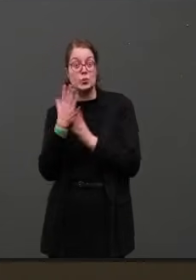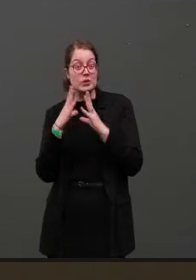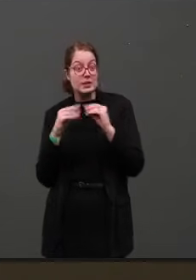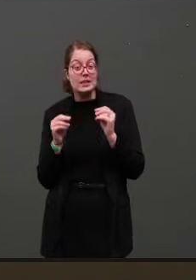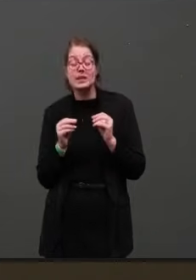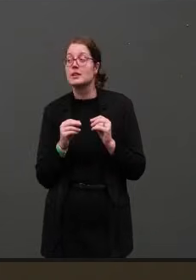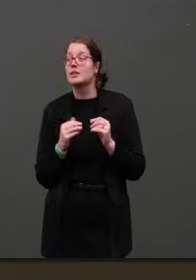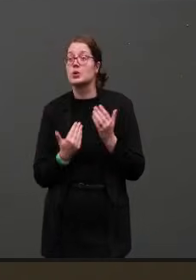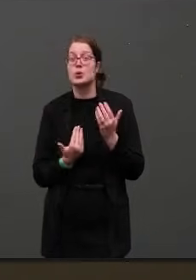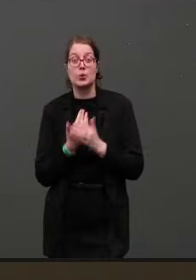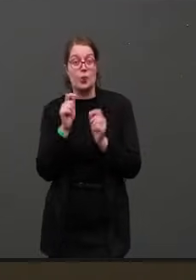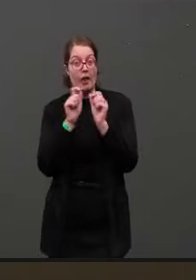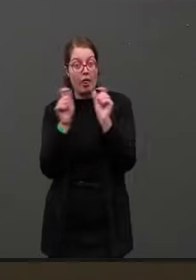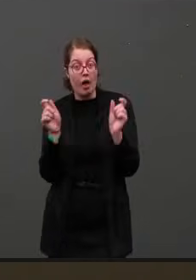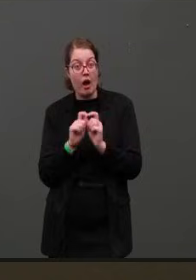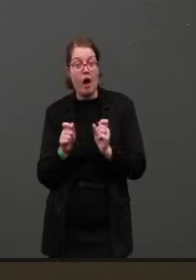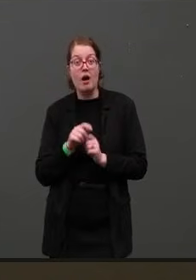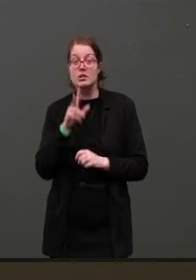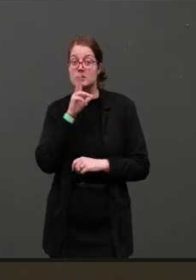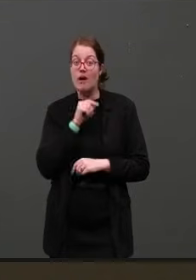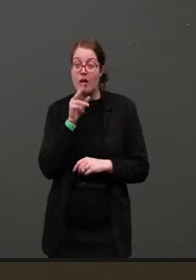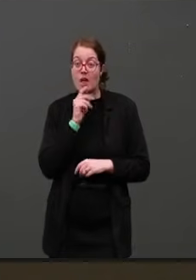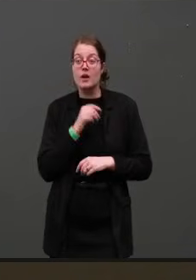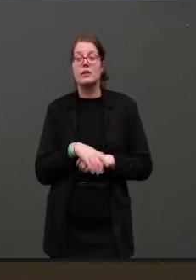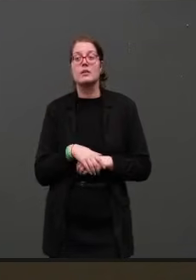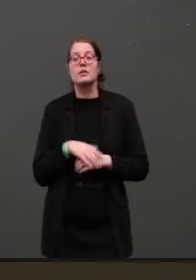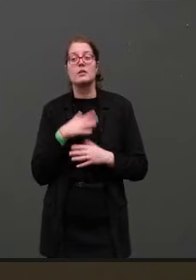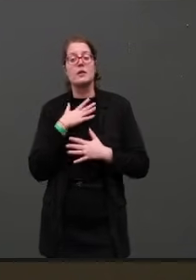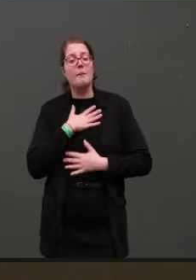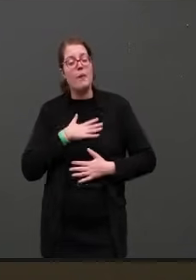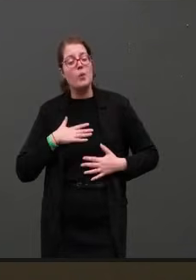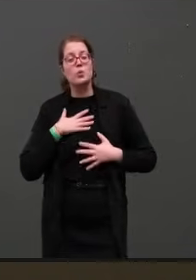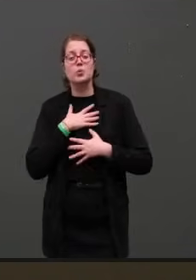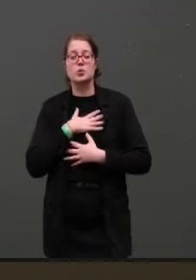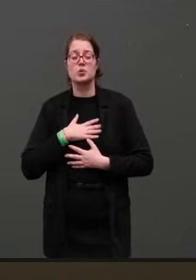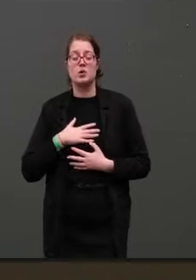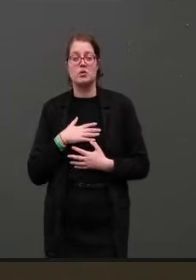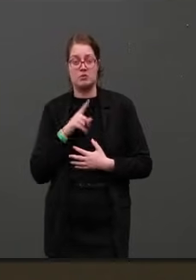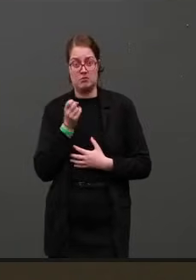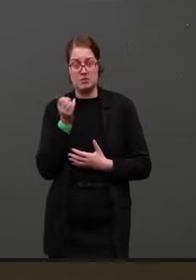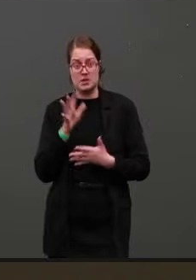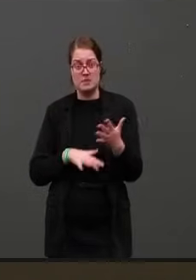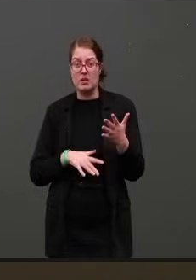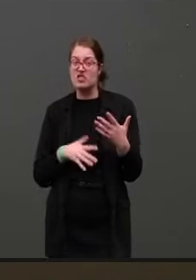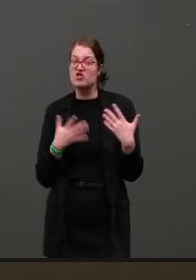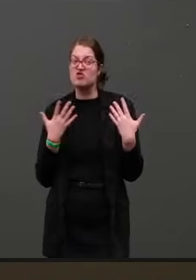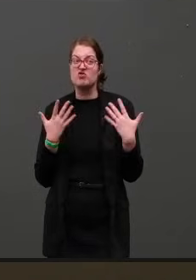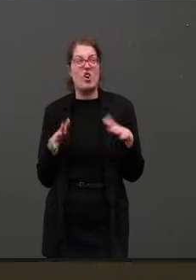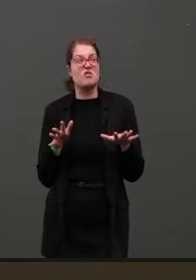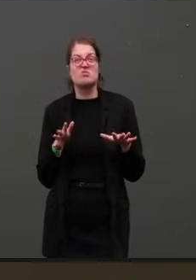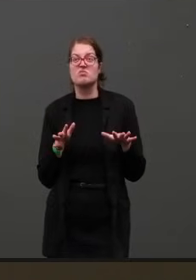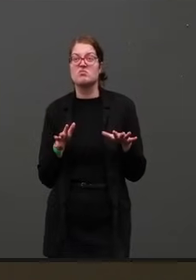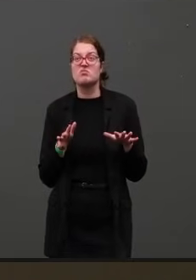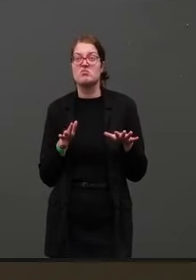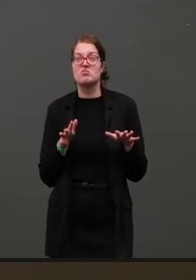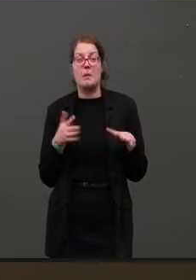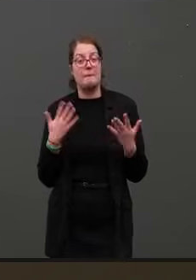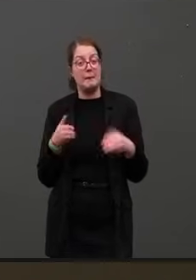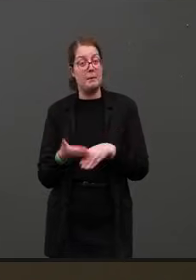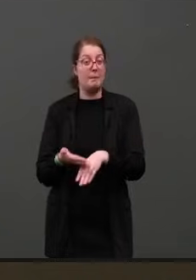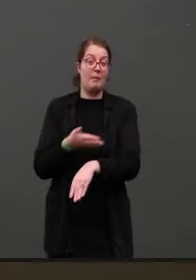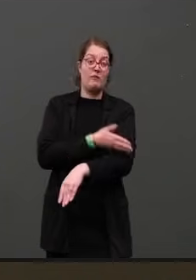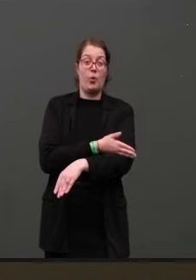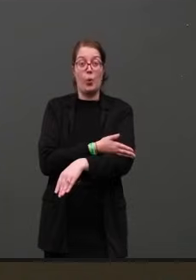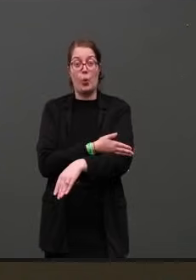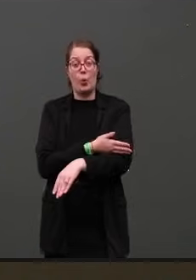of dialogue, every character emotion is experienced only in the context of what's come before and